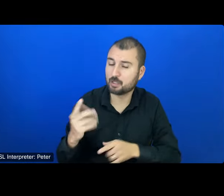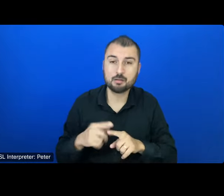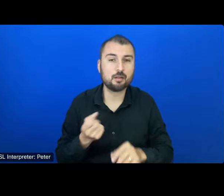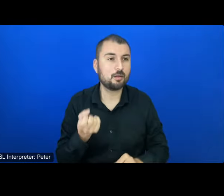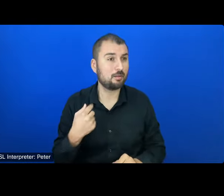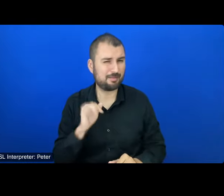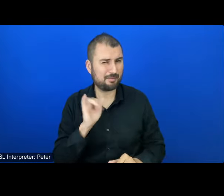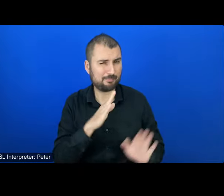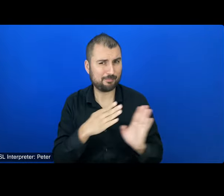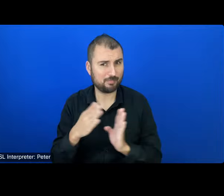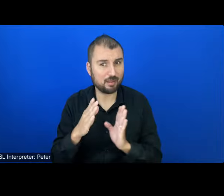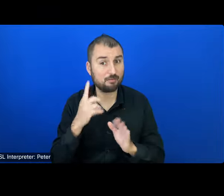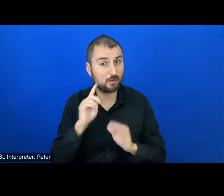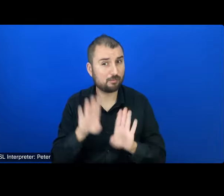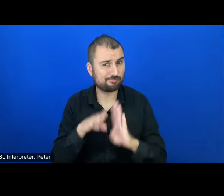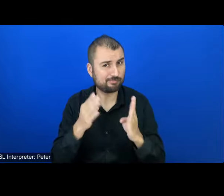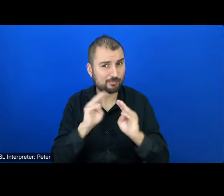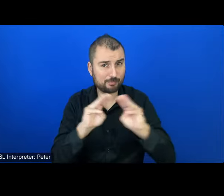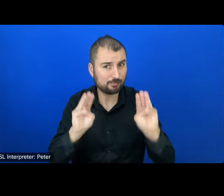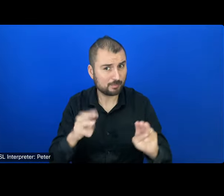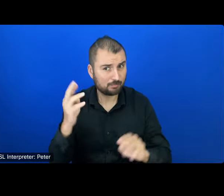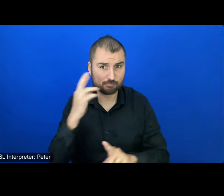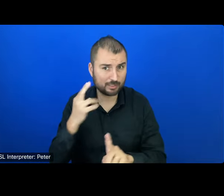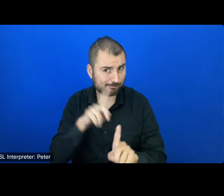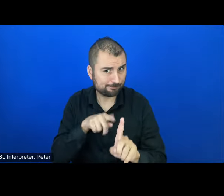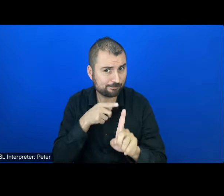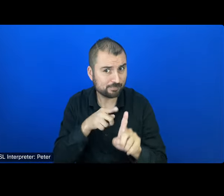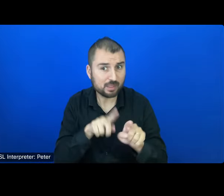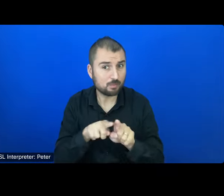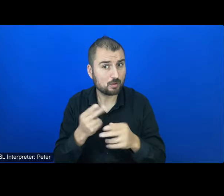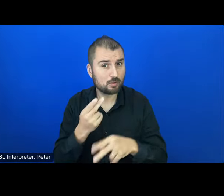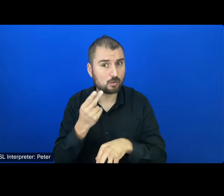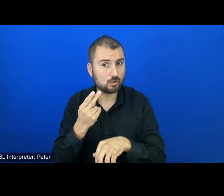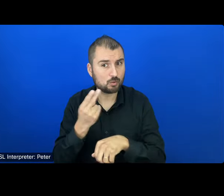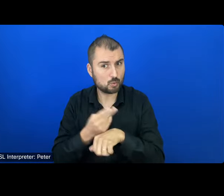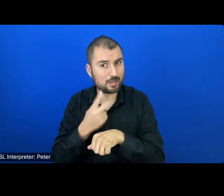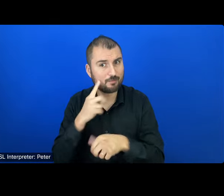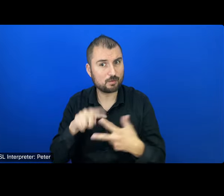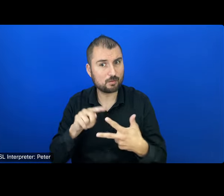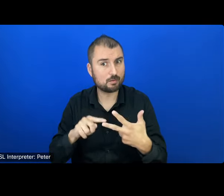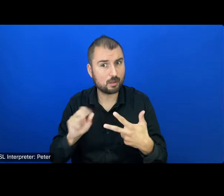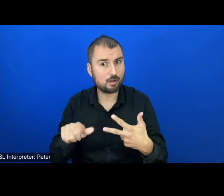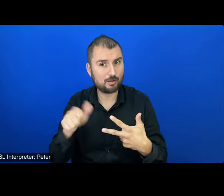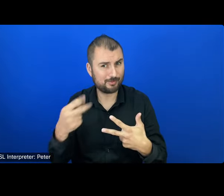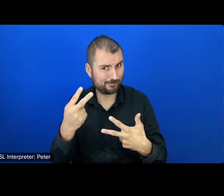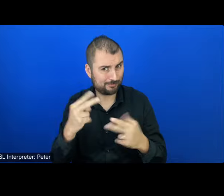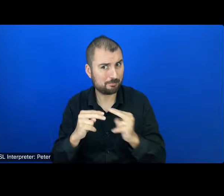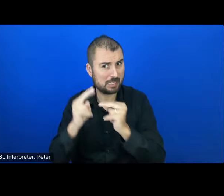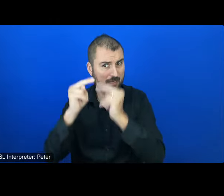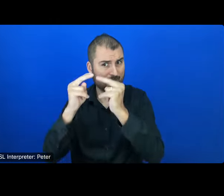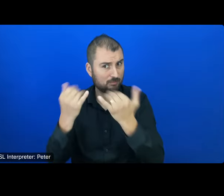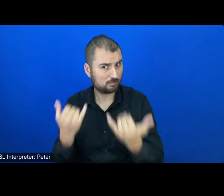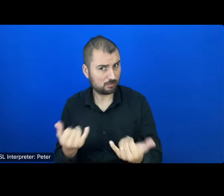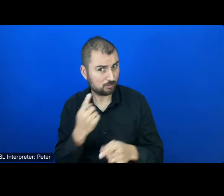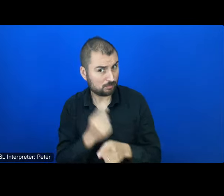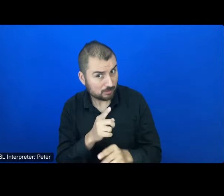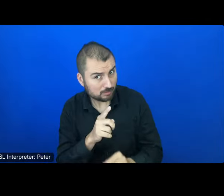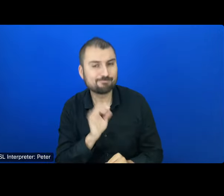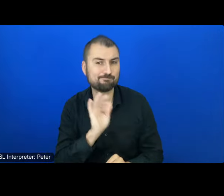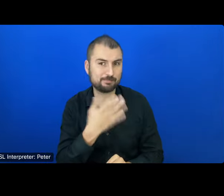for museum purposes and utilize it as the other two buildings currently. Okay, thank you. Good questions.